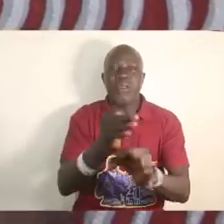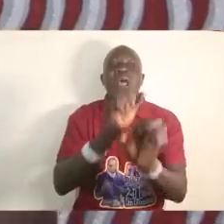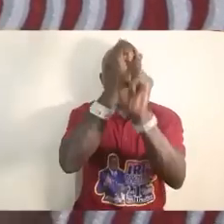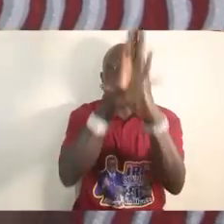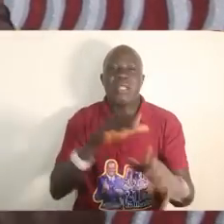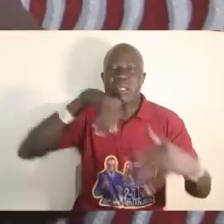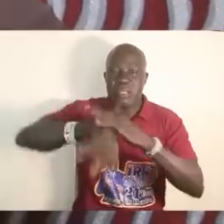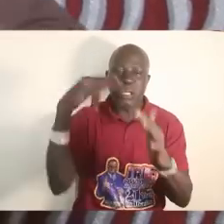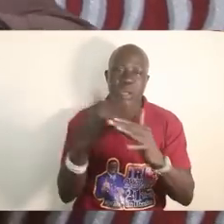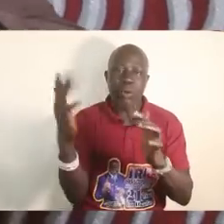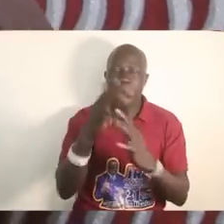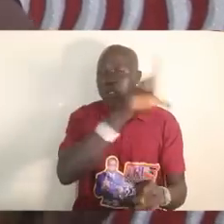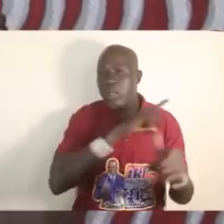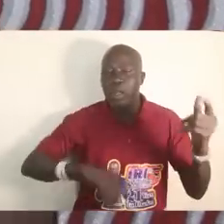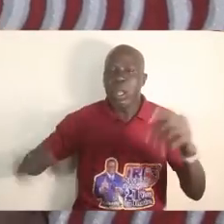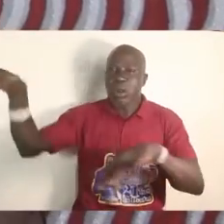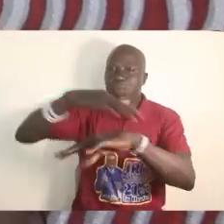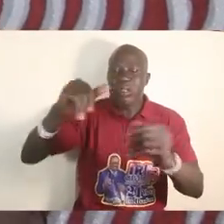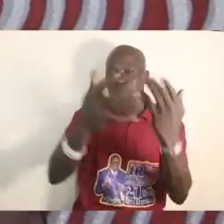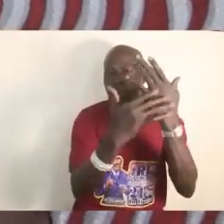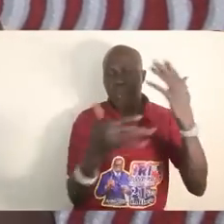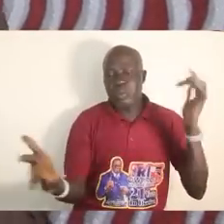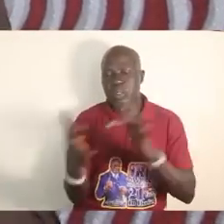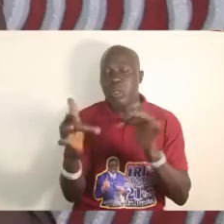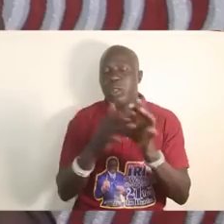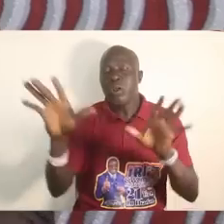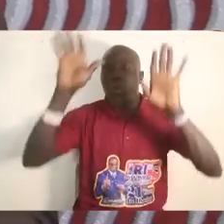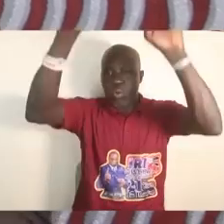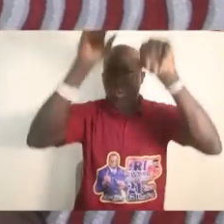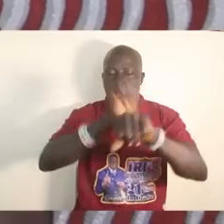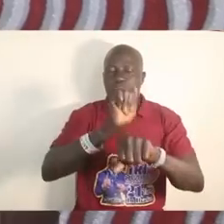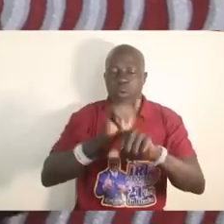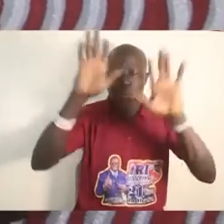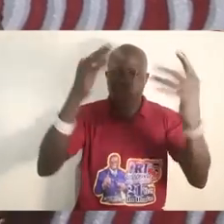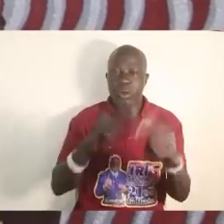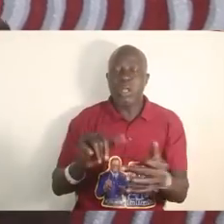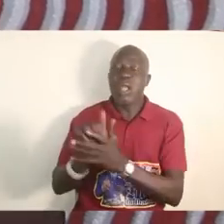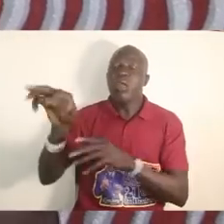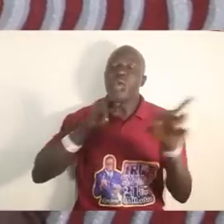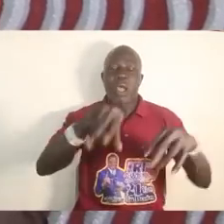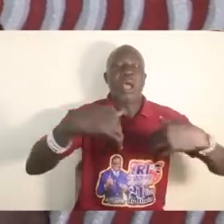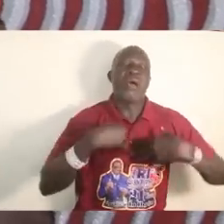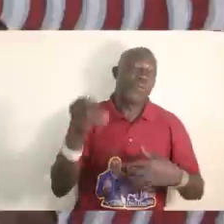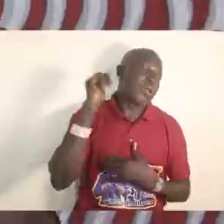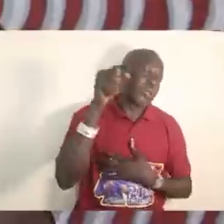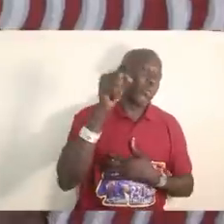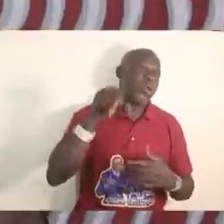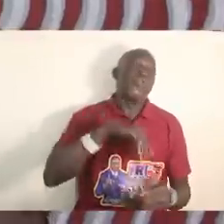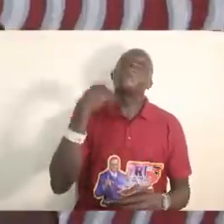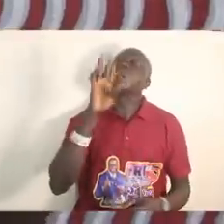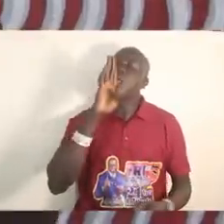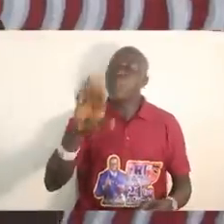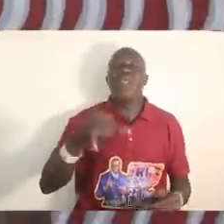bless it. I'm blessing the name of the Lord. The blood of Jesus. Yours you say, yeah. Amen. One